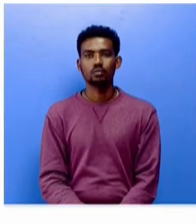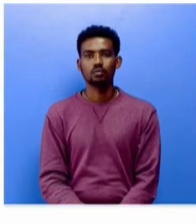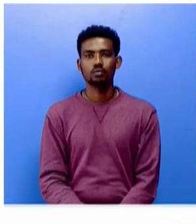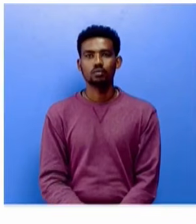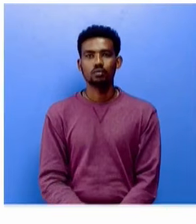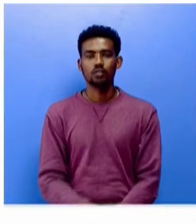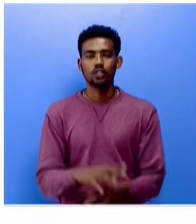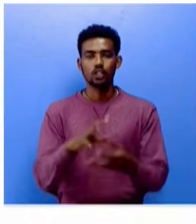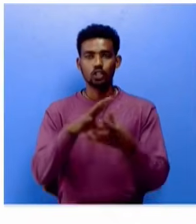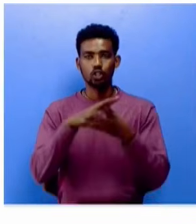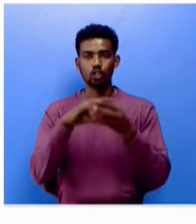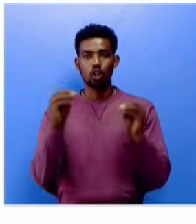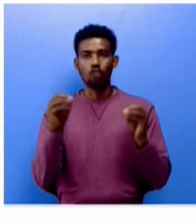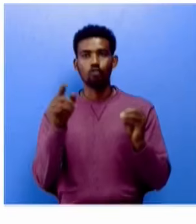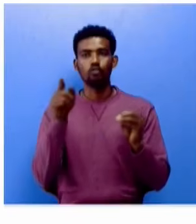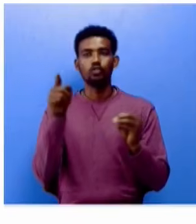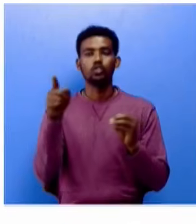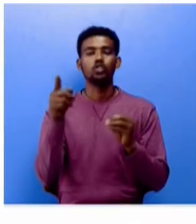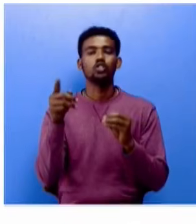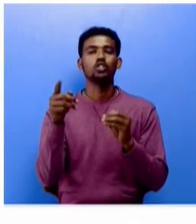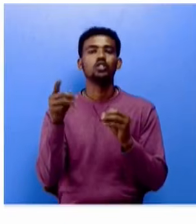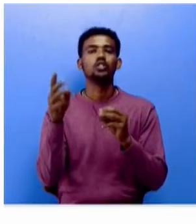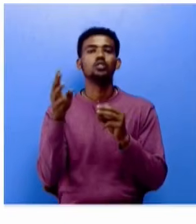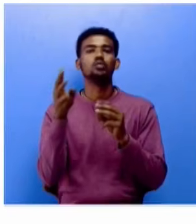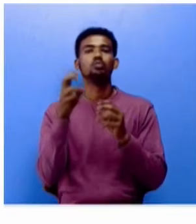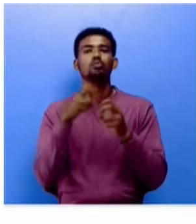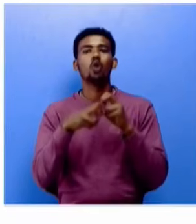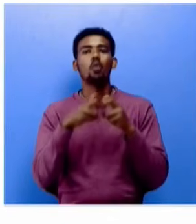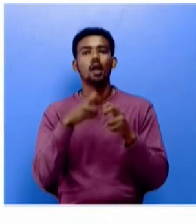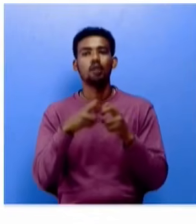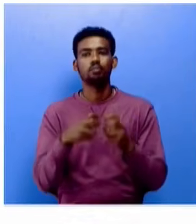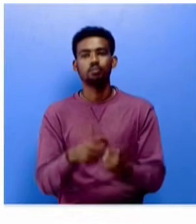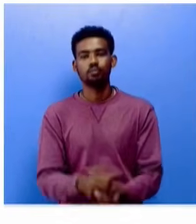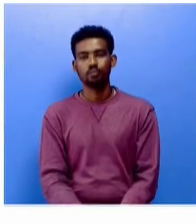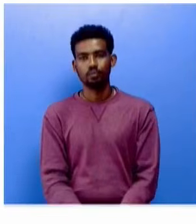solve your problem. Your problem